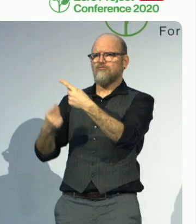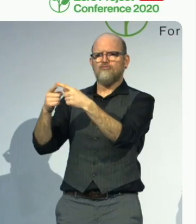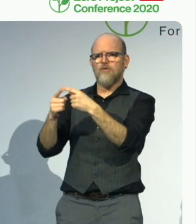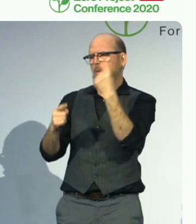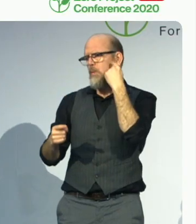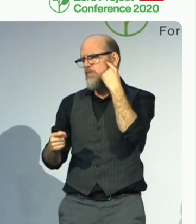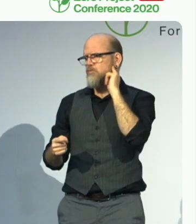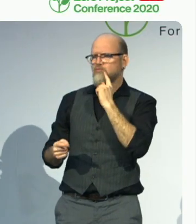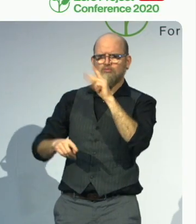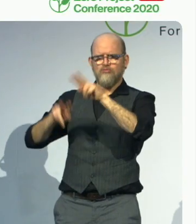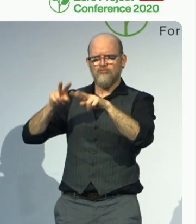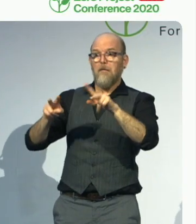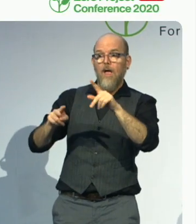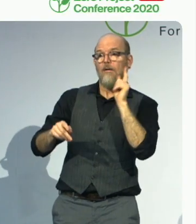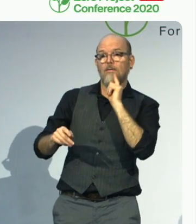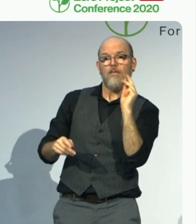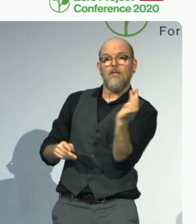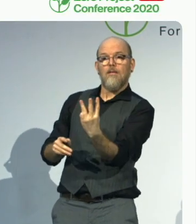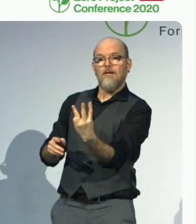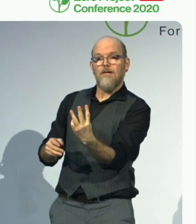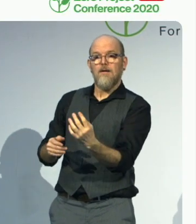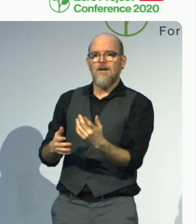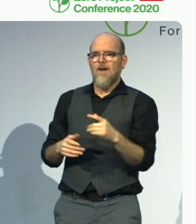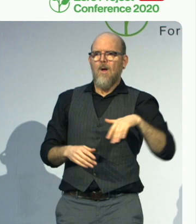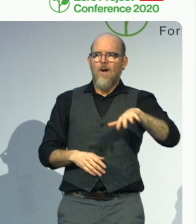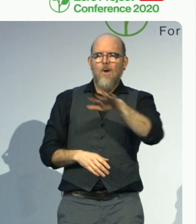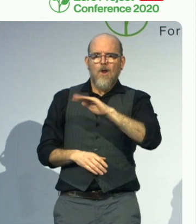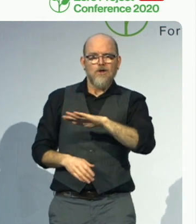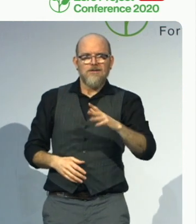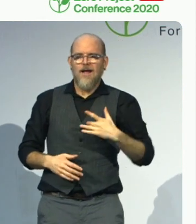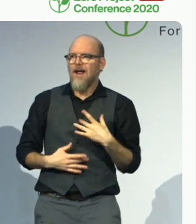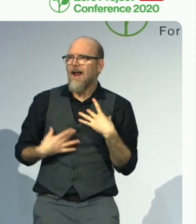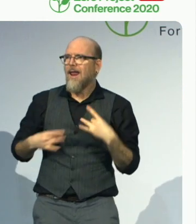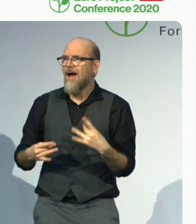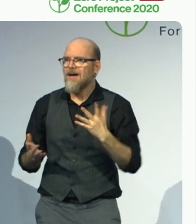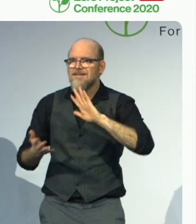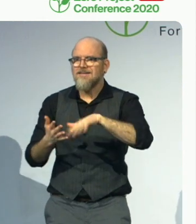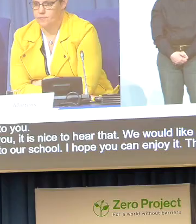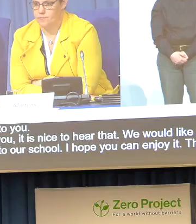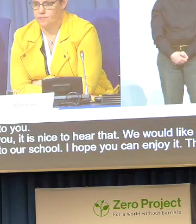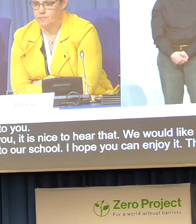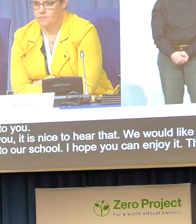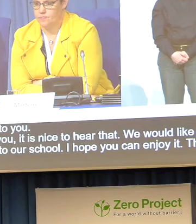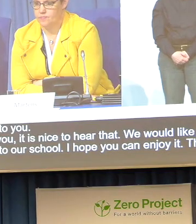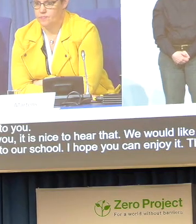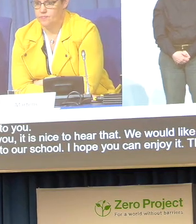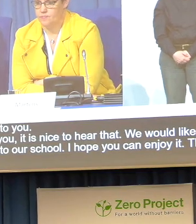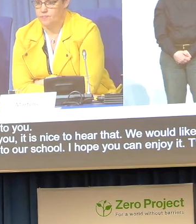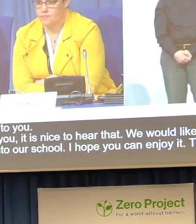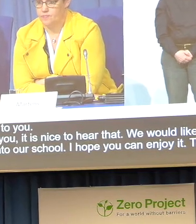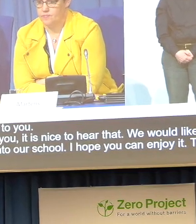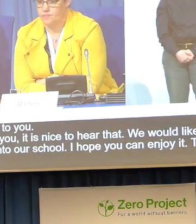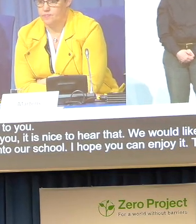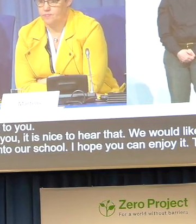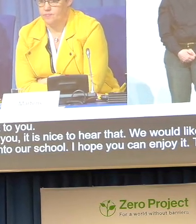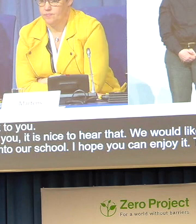to a global audience of disability organizations, international agencies, experts, and leaders. The Zero